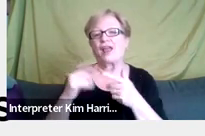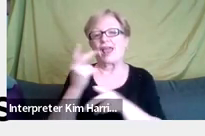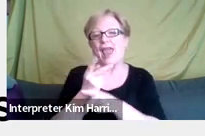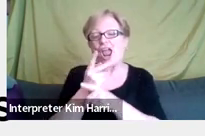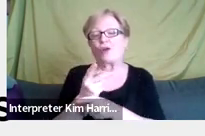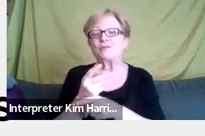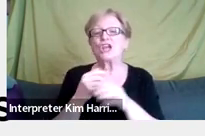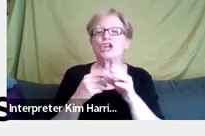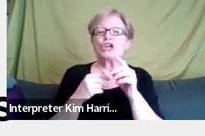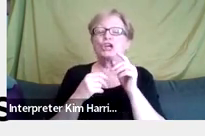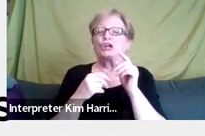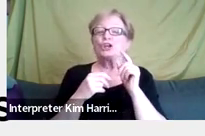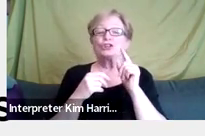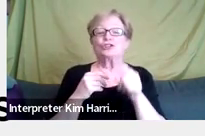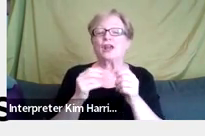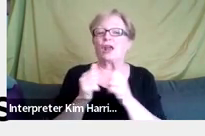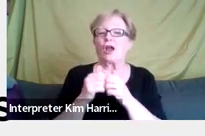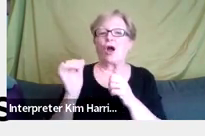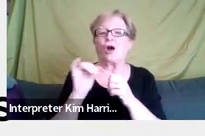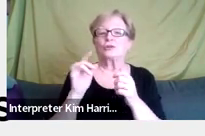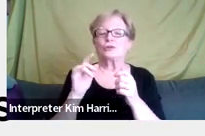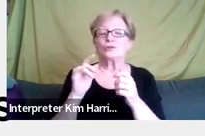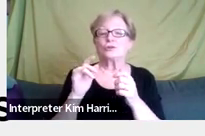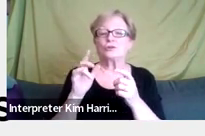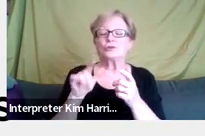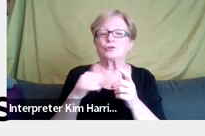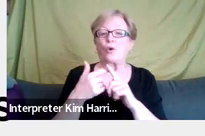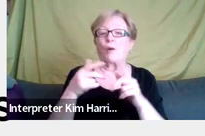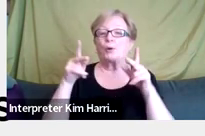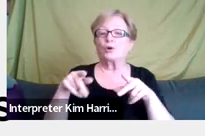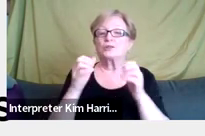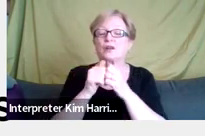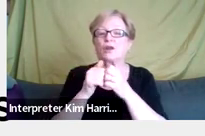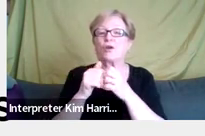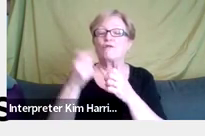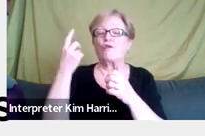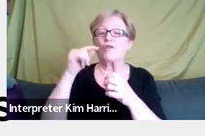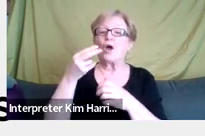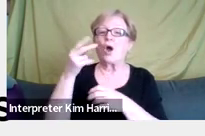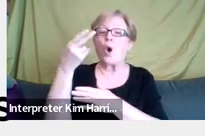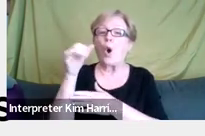She was a plaintiff in the Olmstead decision